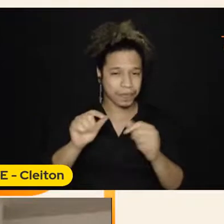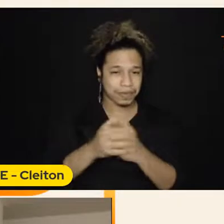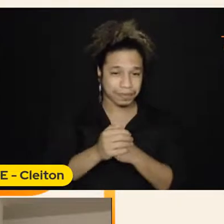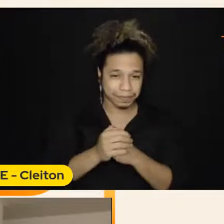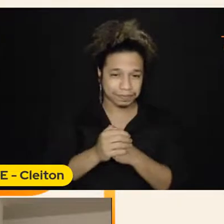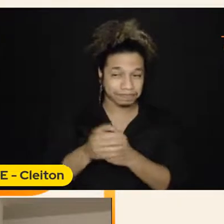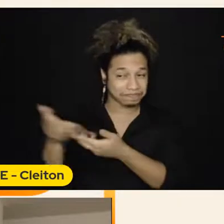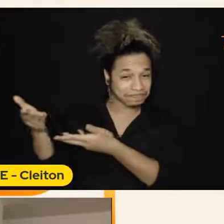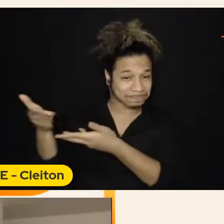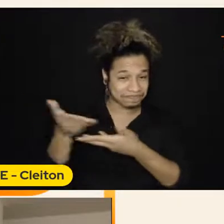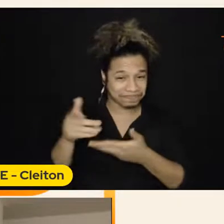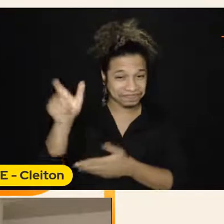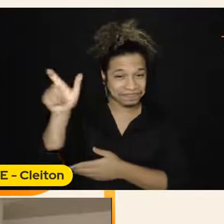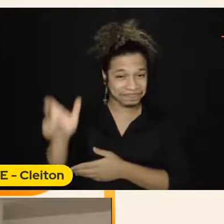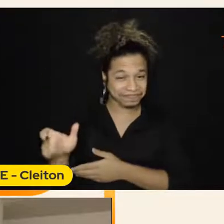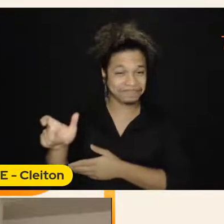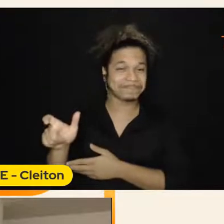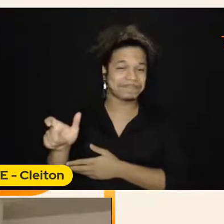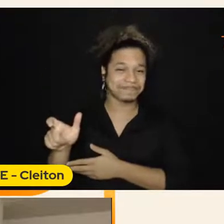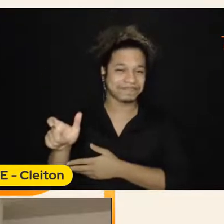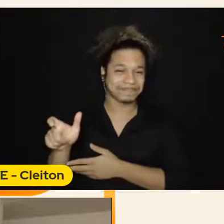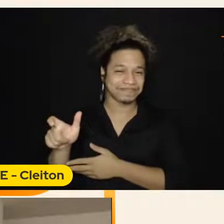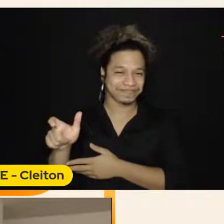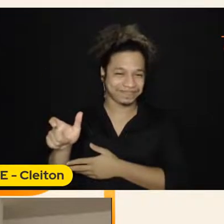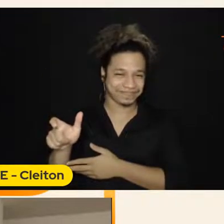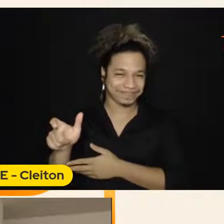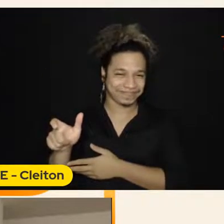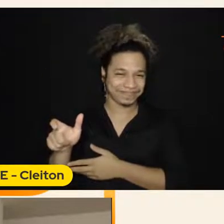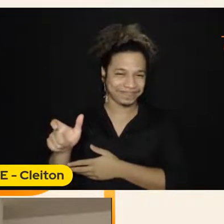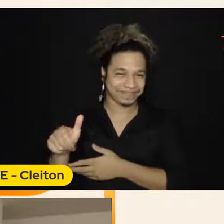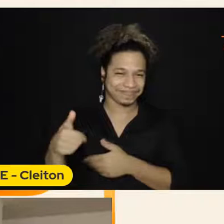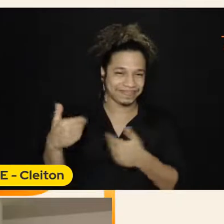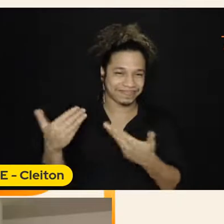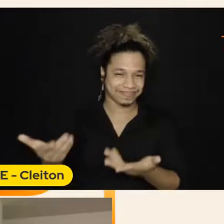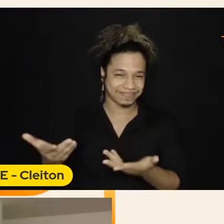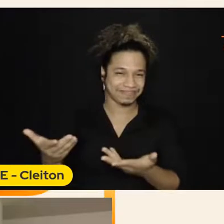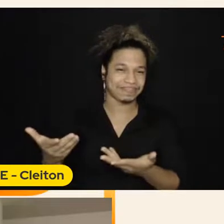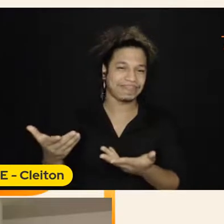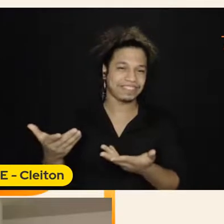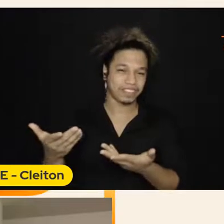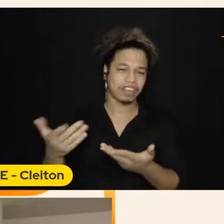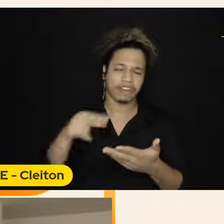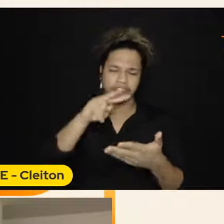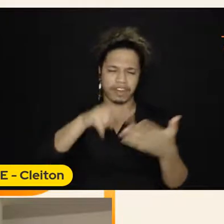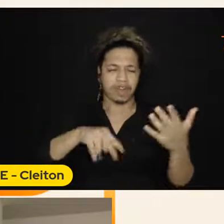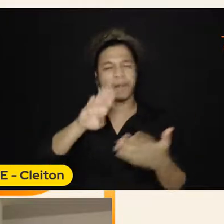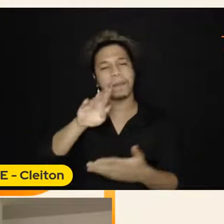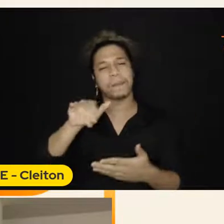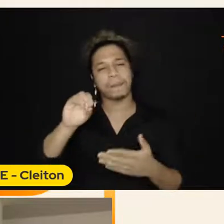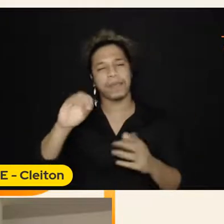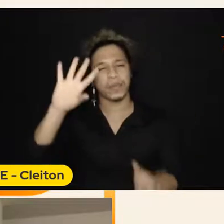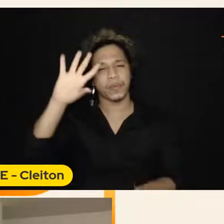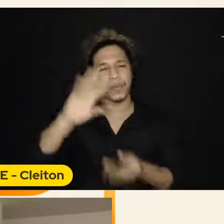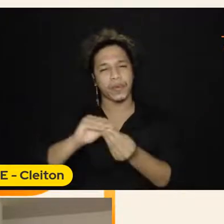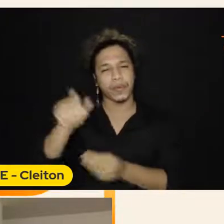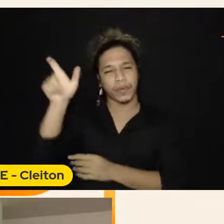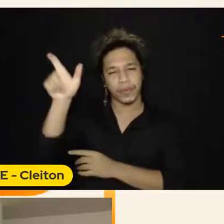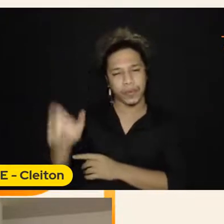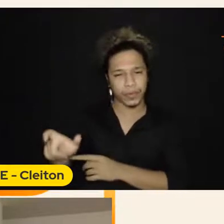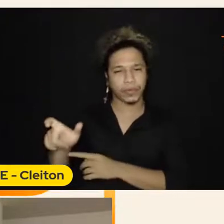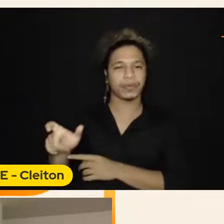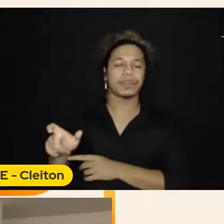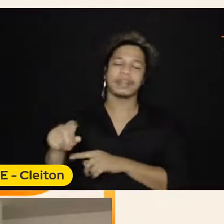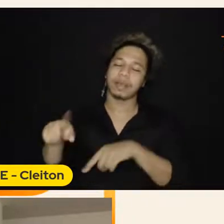guest, and I'm going to read his bio. Yes, and then the screen is all yours,